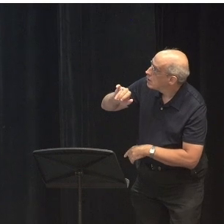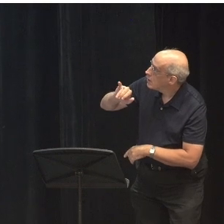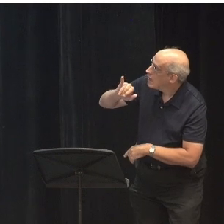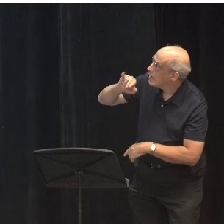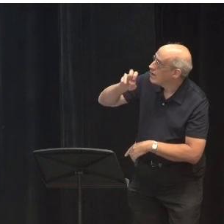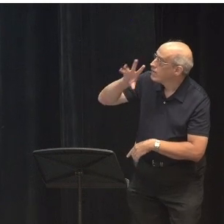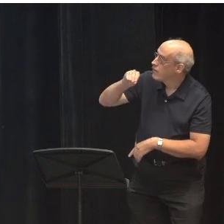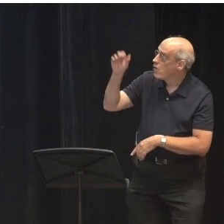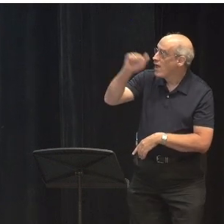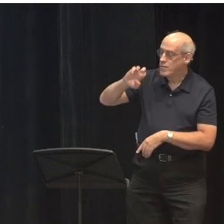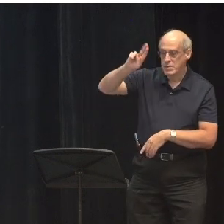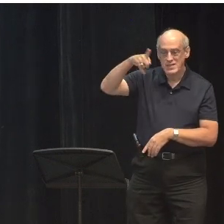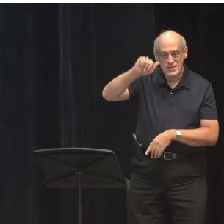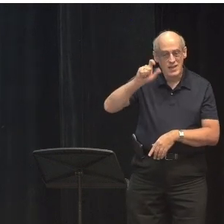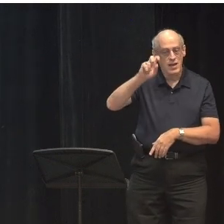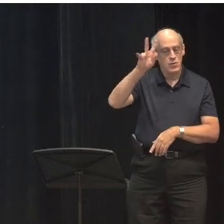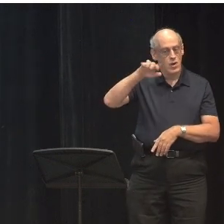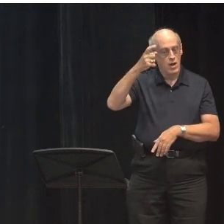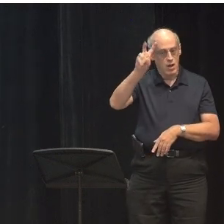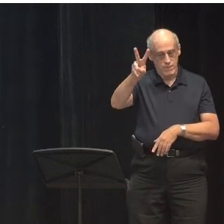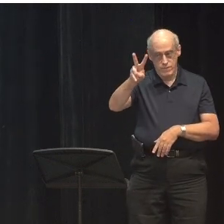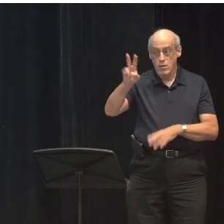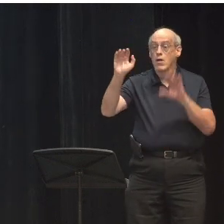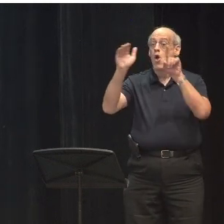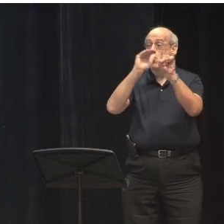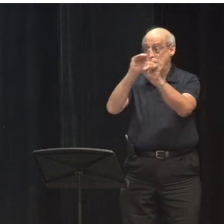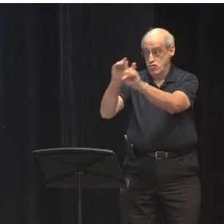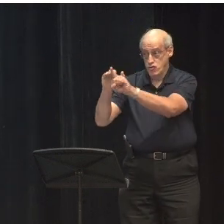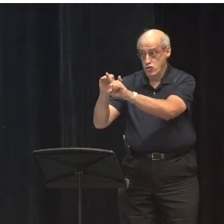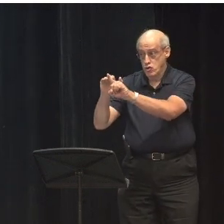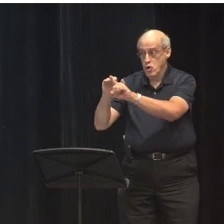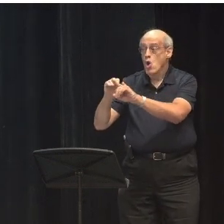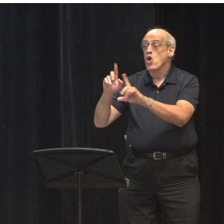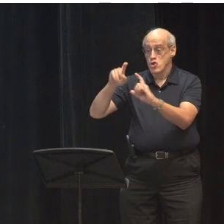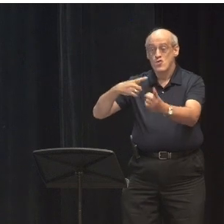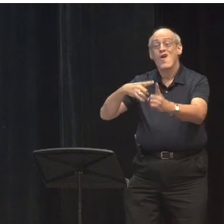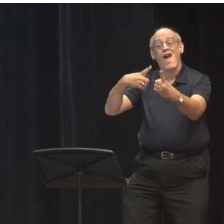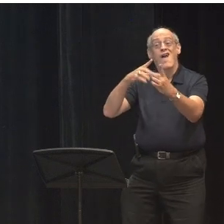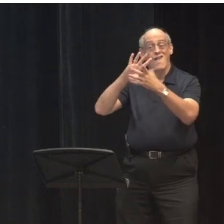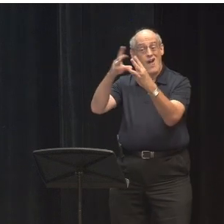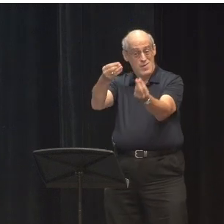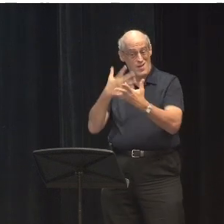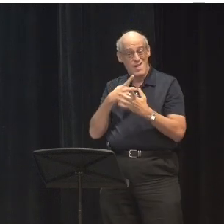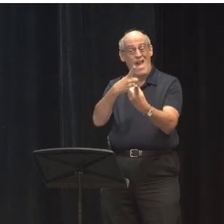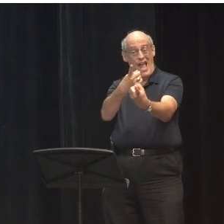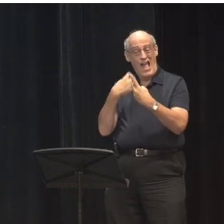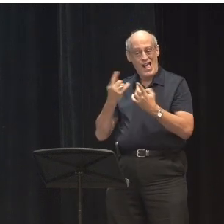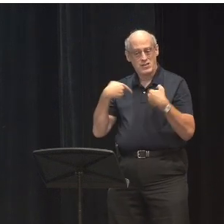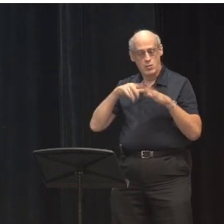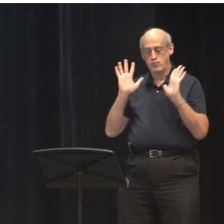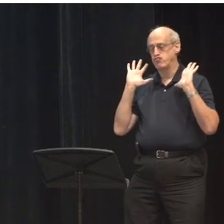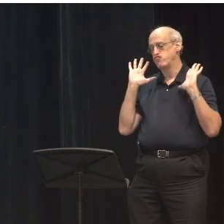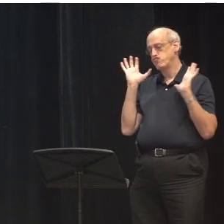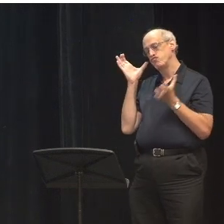nwbpcrinfo@bpca.ny.gov. And as a reminder to everyone, there won't be a response to comments or questions that are